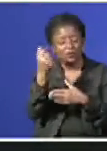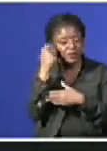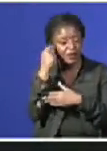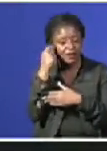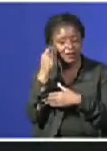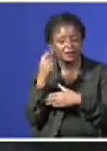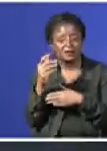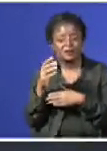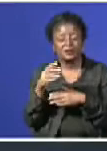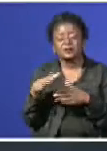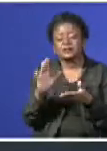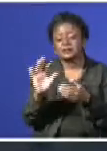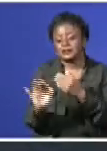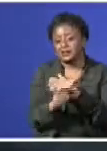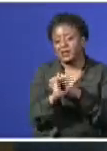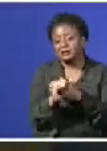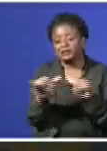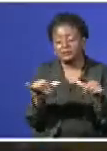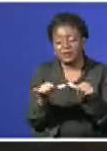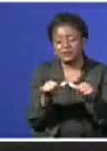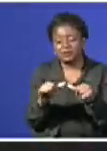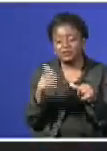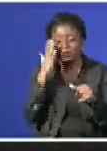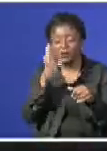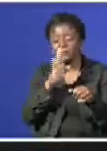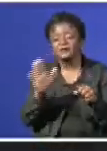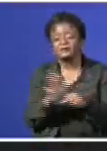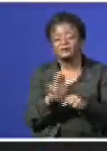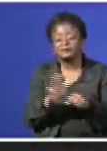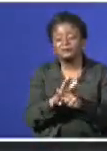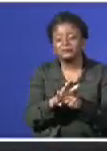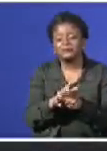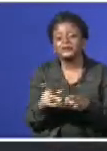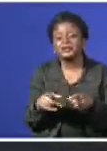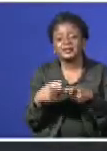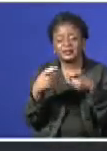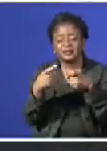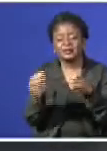proper protocols will be fully enforced. Kelsey Johnson, ZNS Network News.